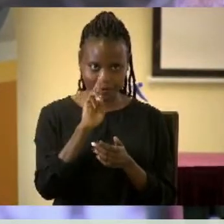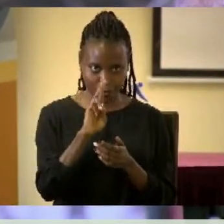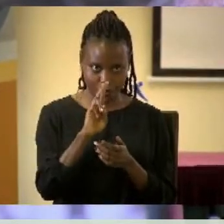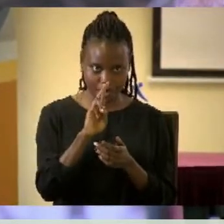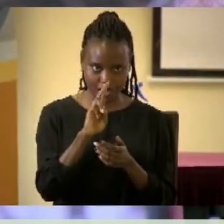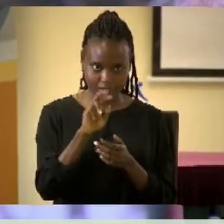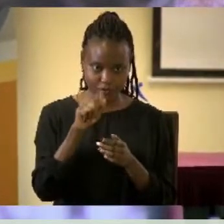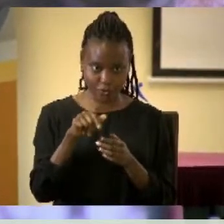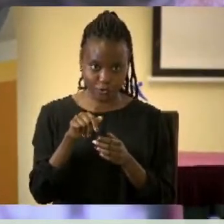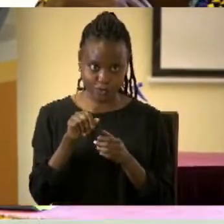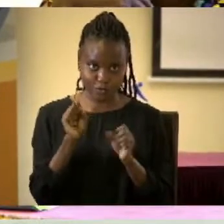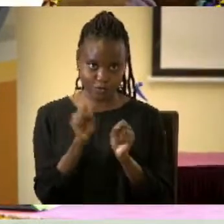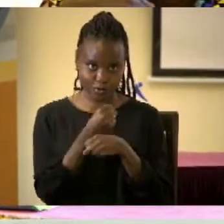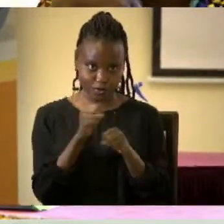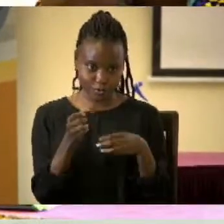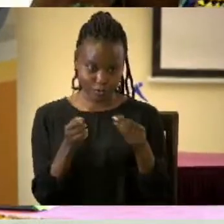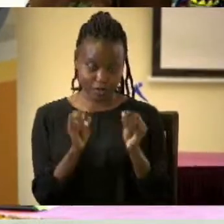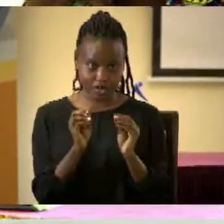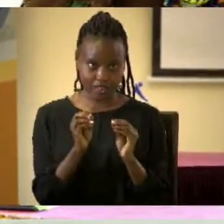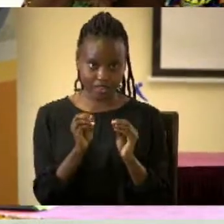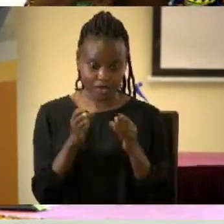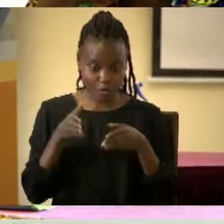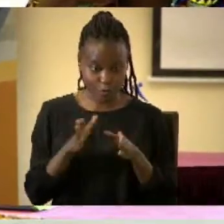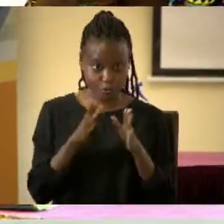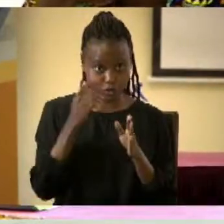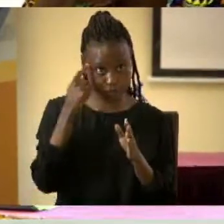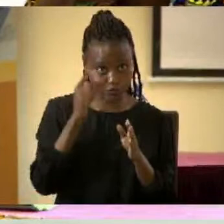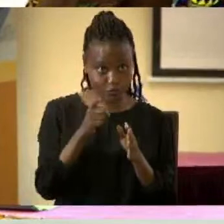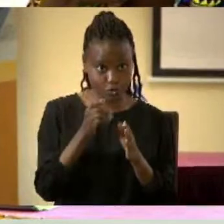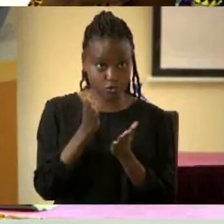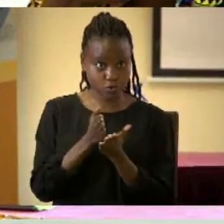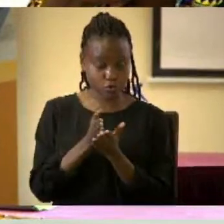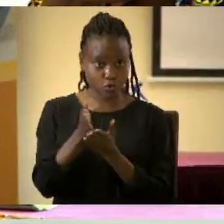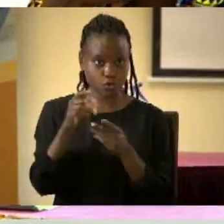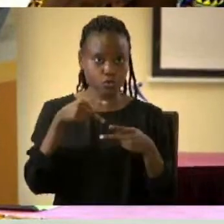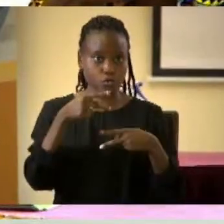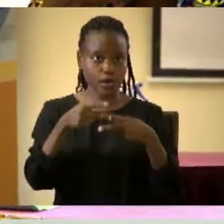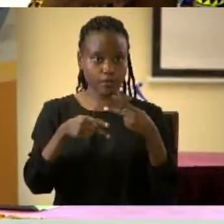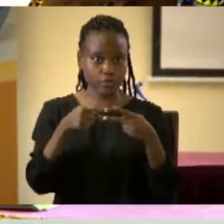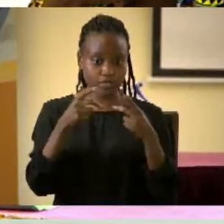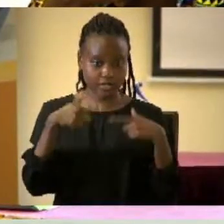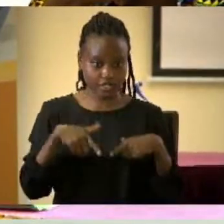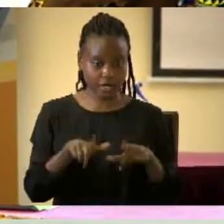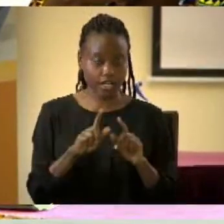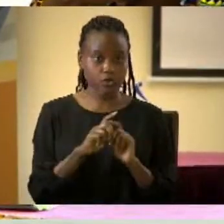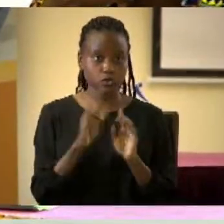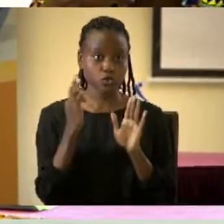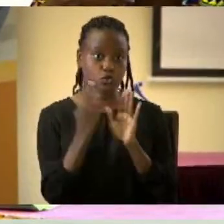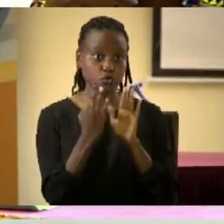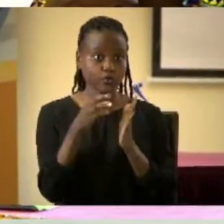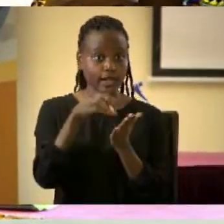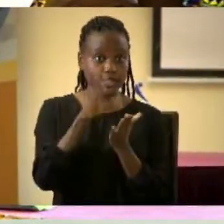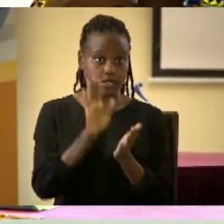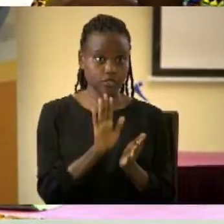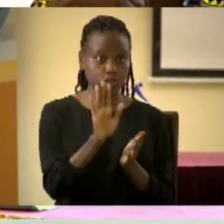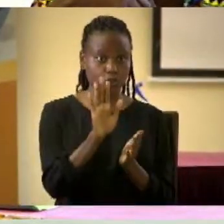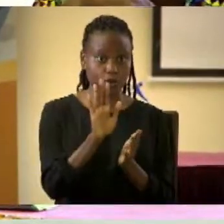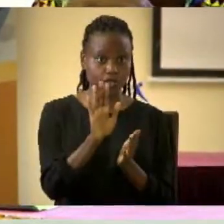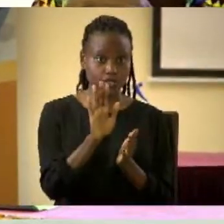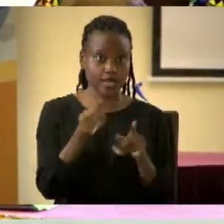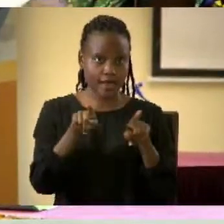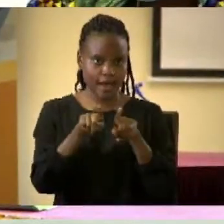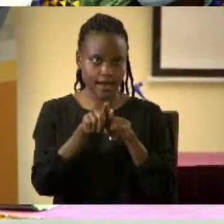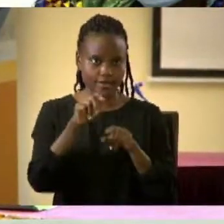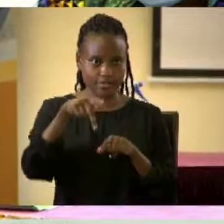pay, there is an opportunity for you to go through a process that allows you to file your case as a pauper. And this